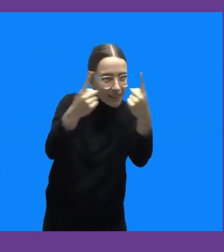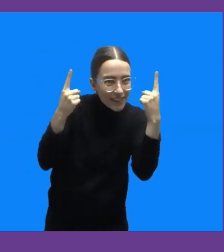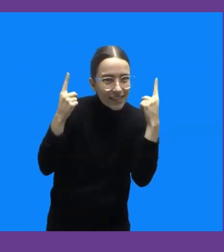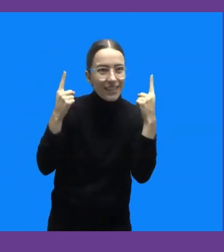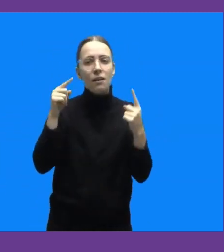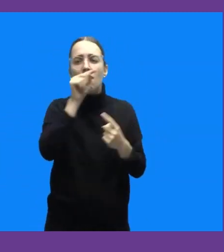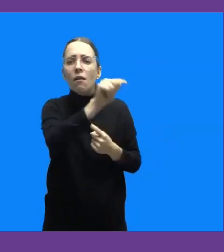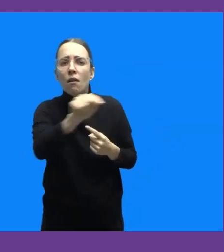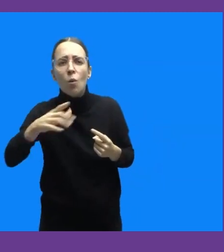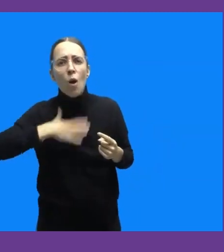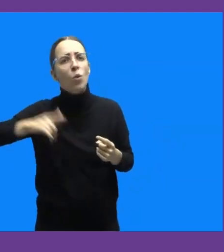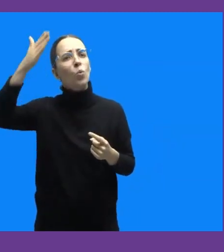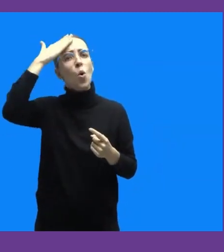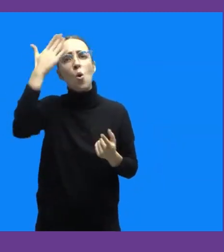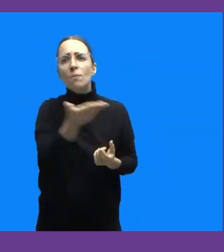sense, in what